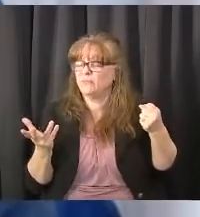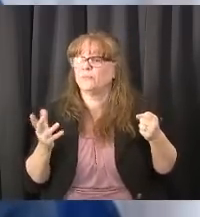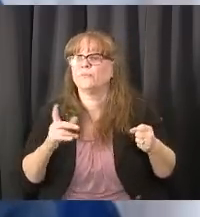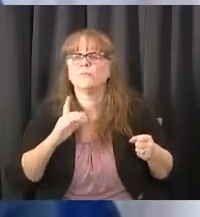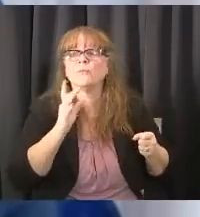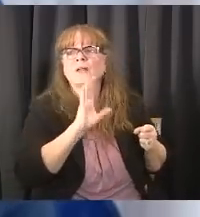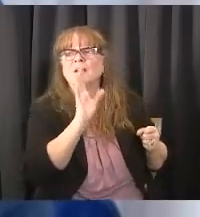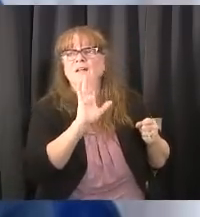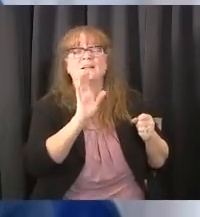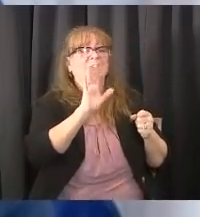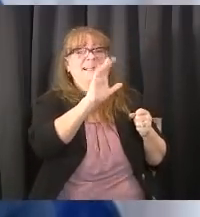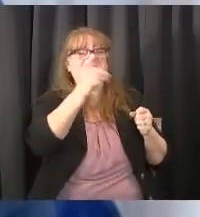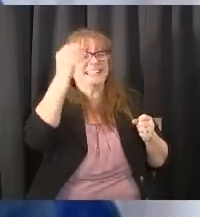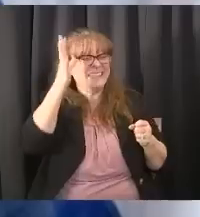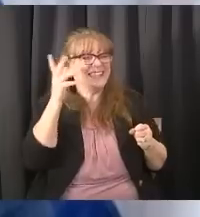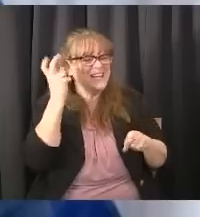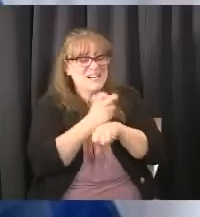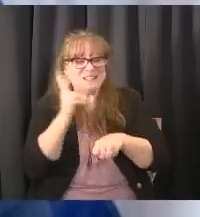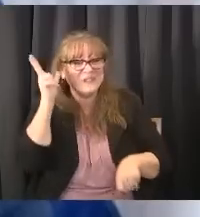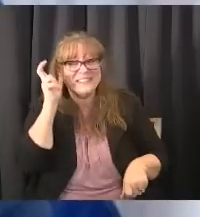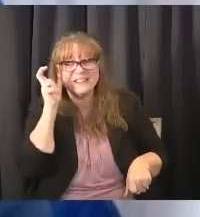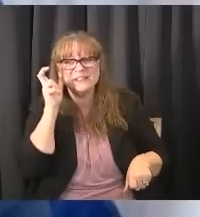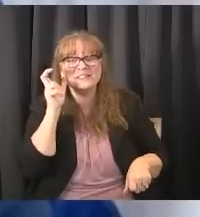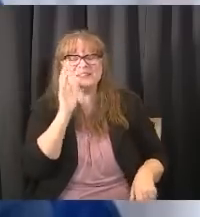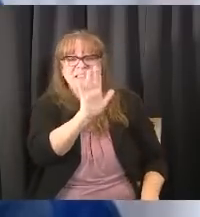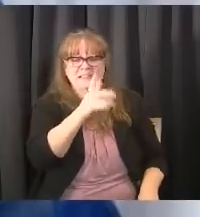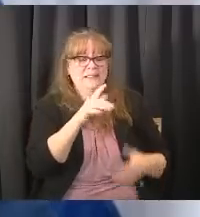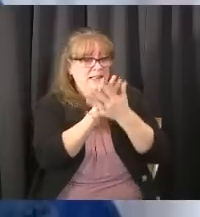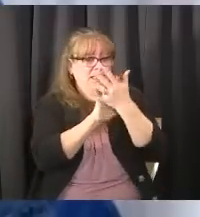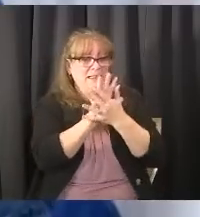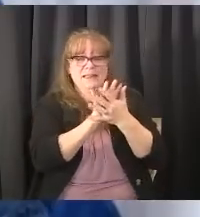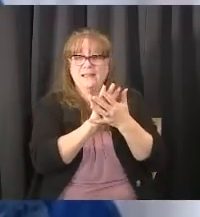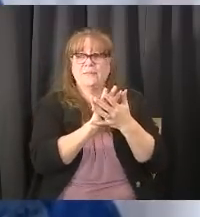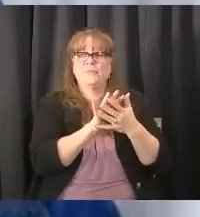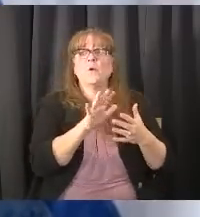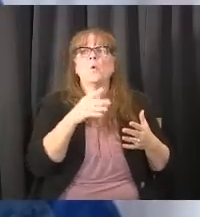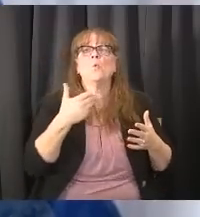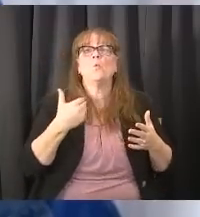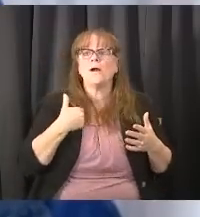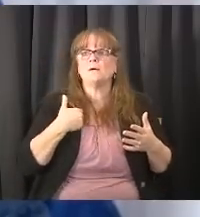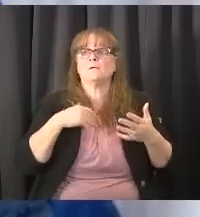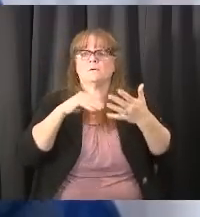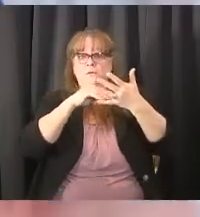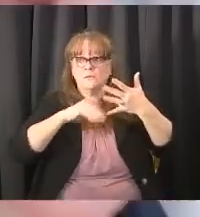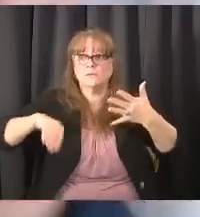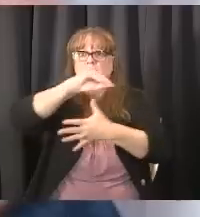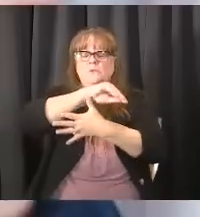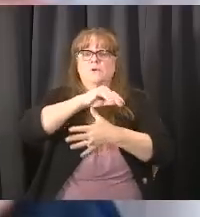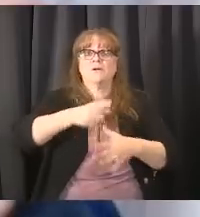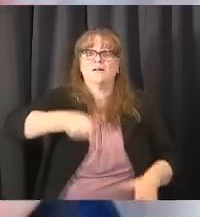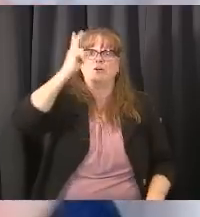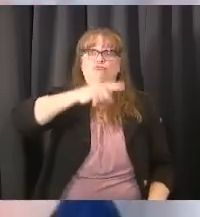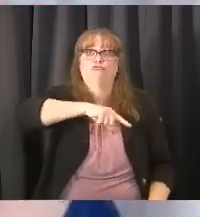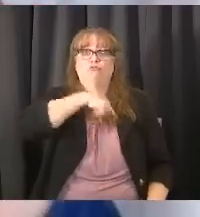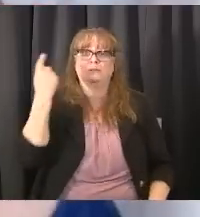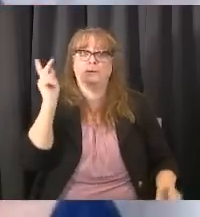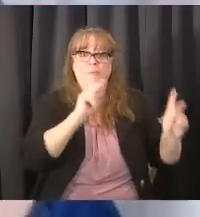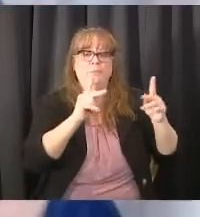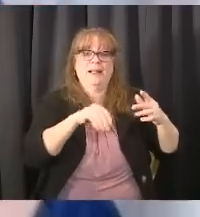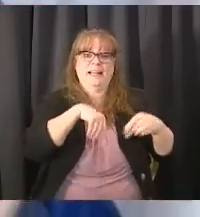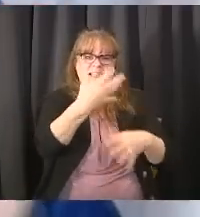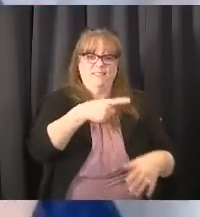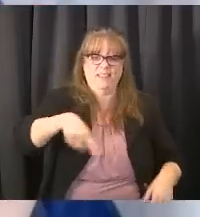are prioritizing those at greatest risk from the virus in Colorado. Where I think some states have run into trouble is they've had too narrow a list